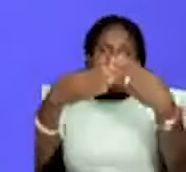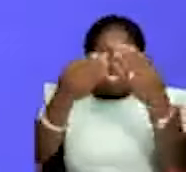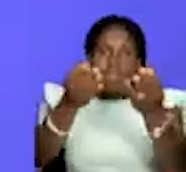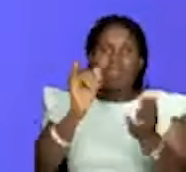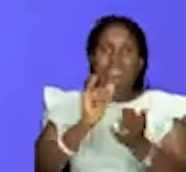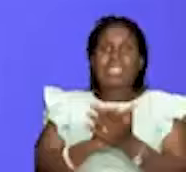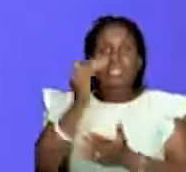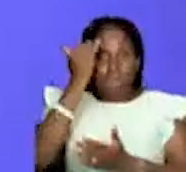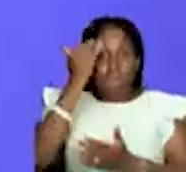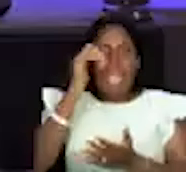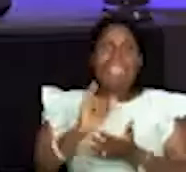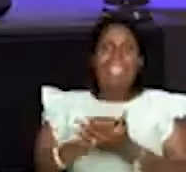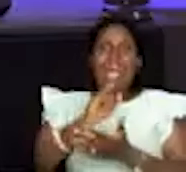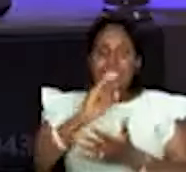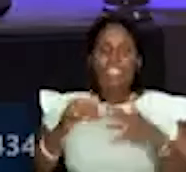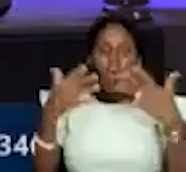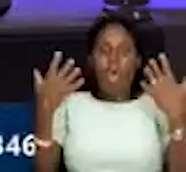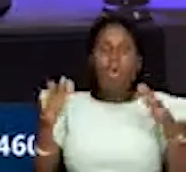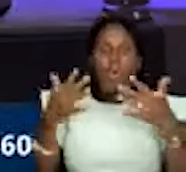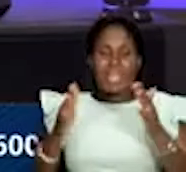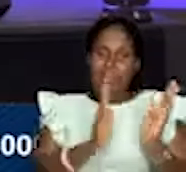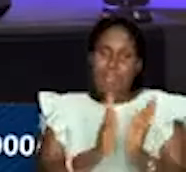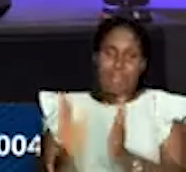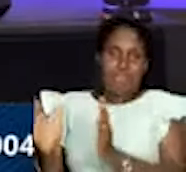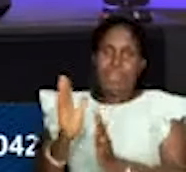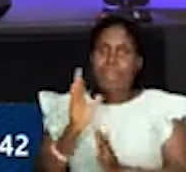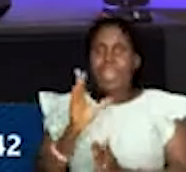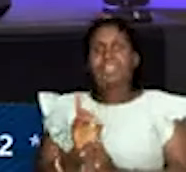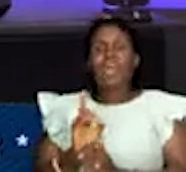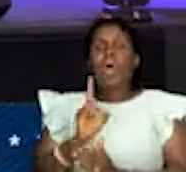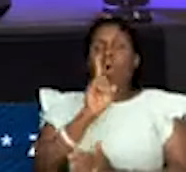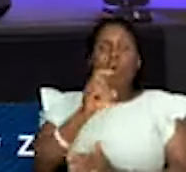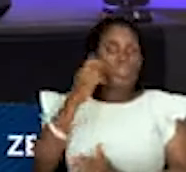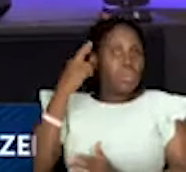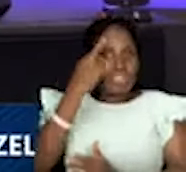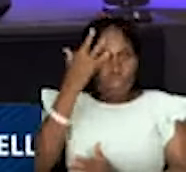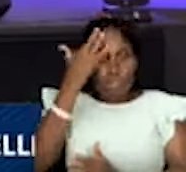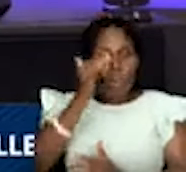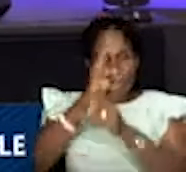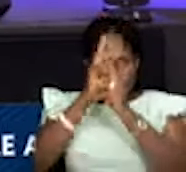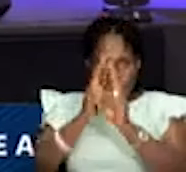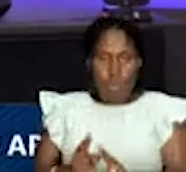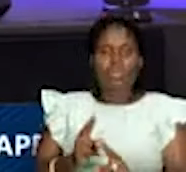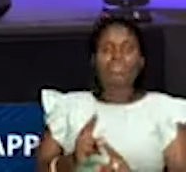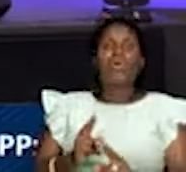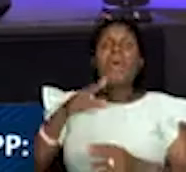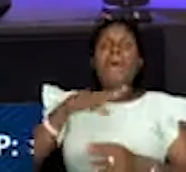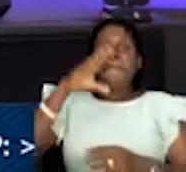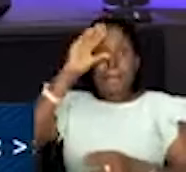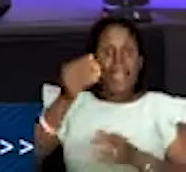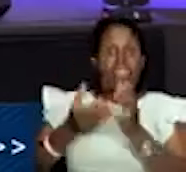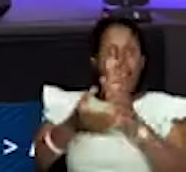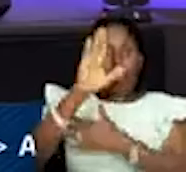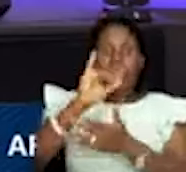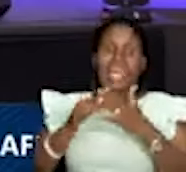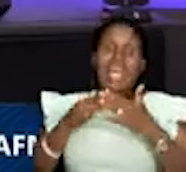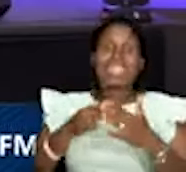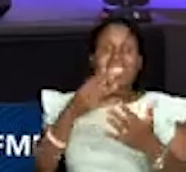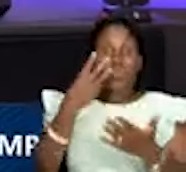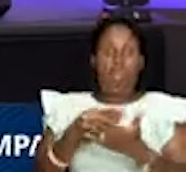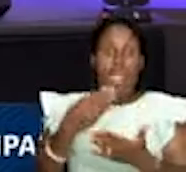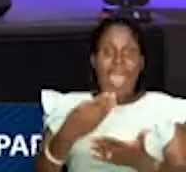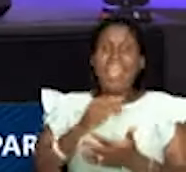already prepared. One of the reasons why you honor men of God who lead well is because of the sacrifice and